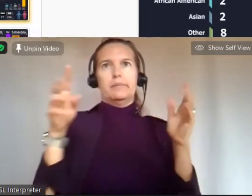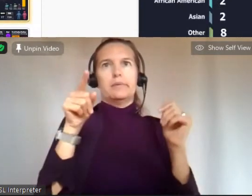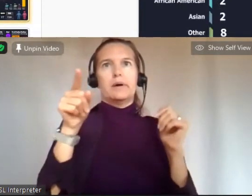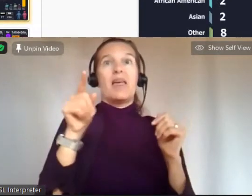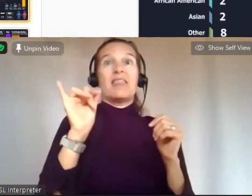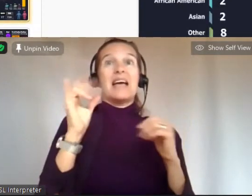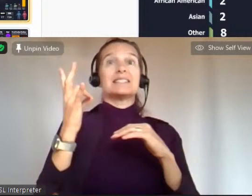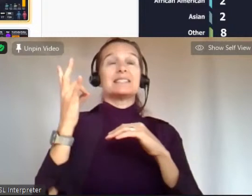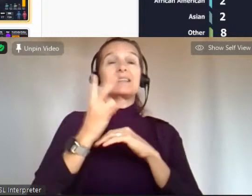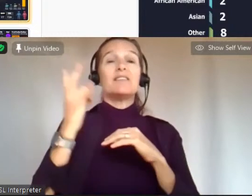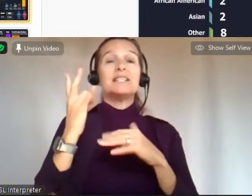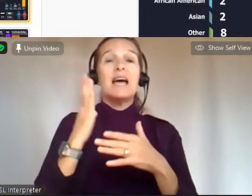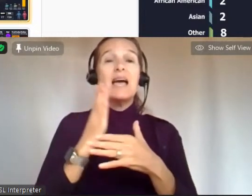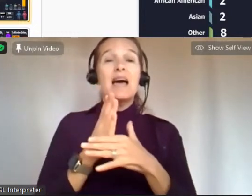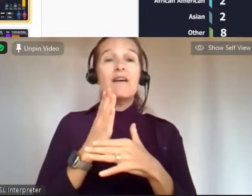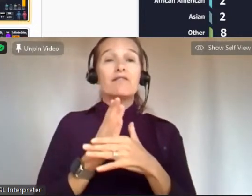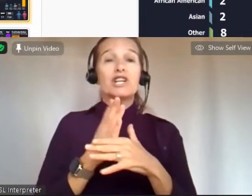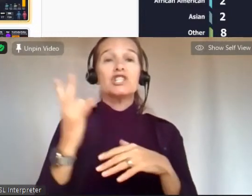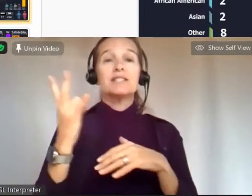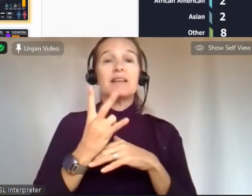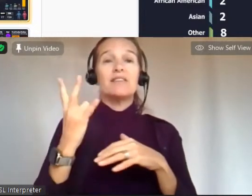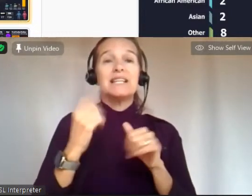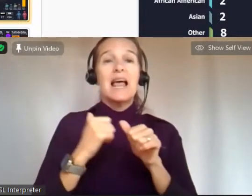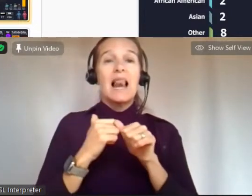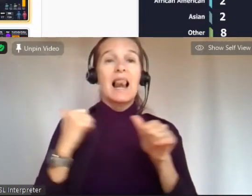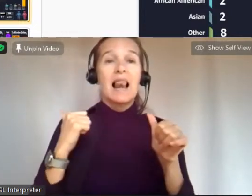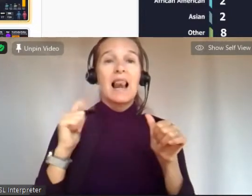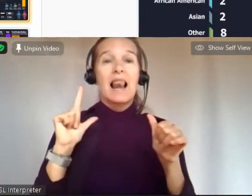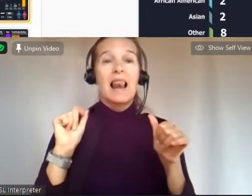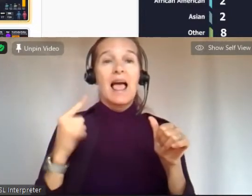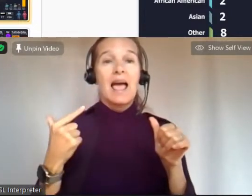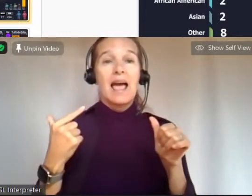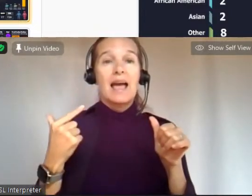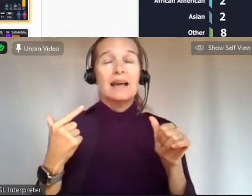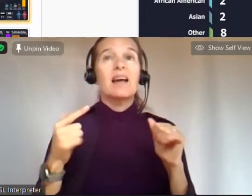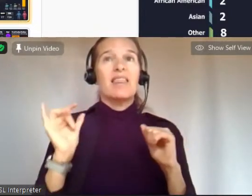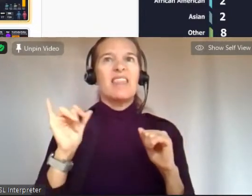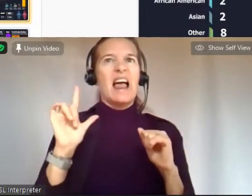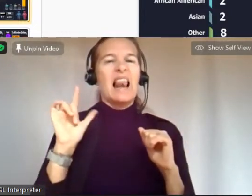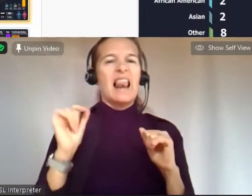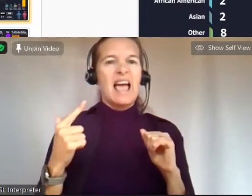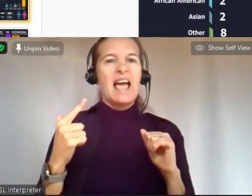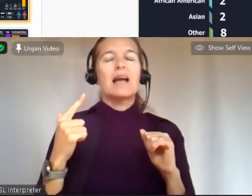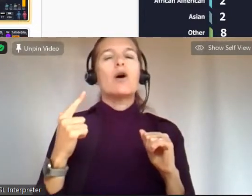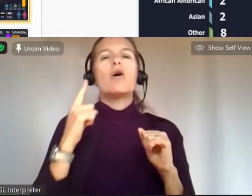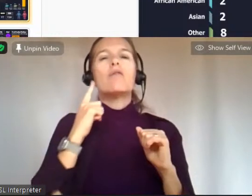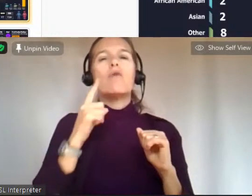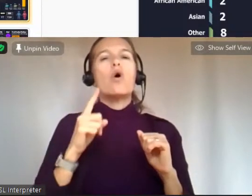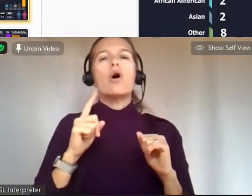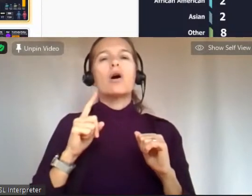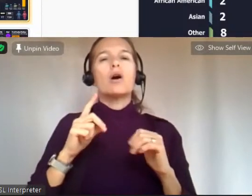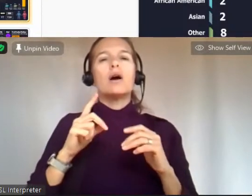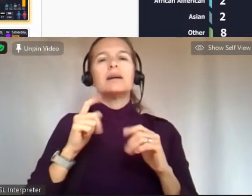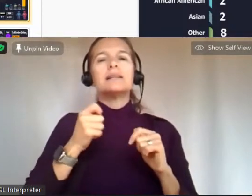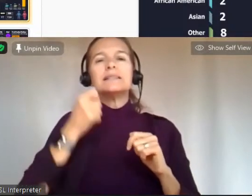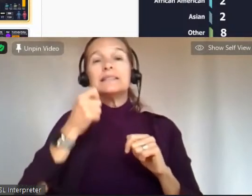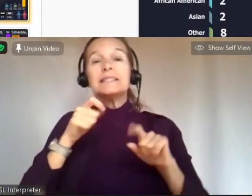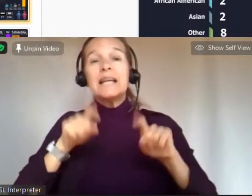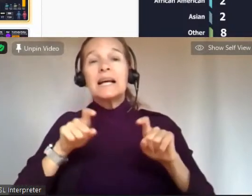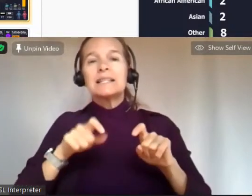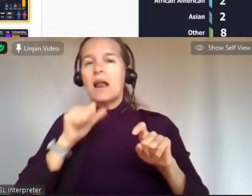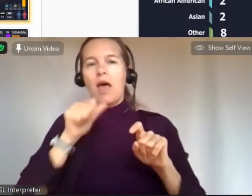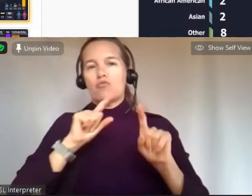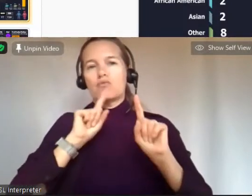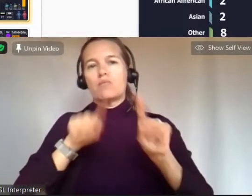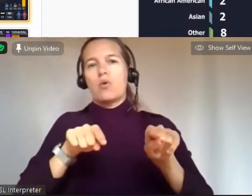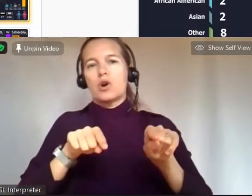7-day average, 7-day lag, this lag will account for unreported results and allow us to